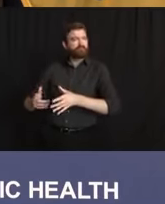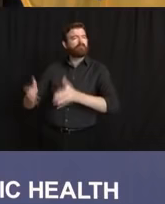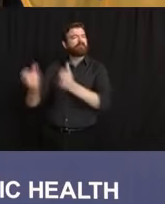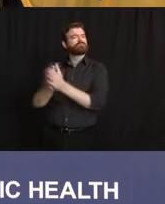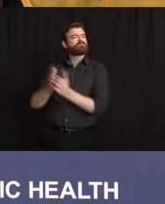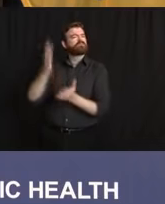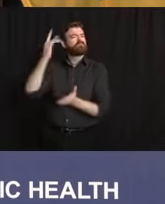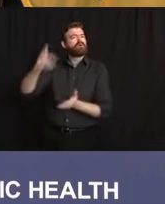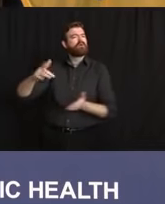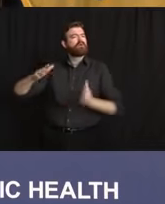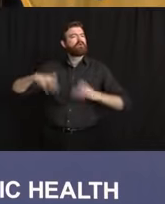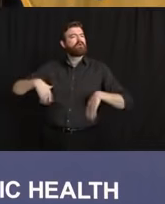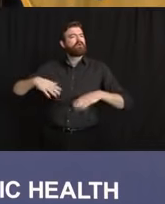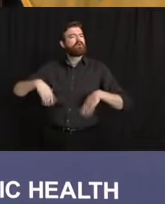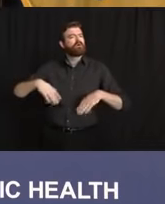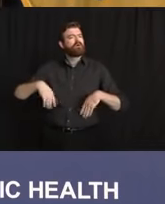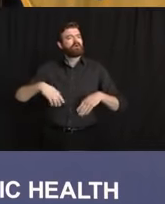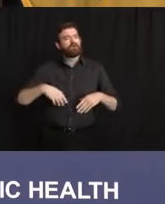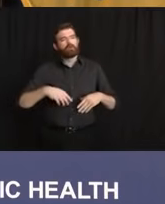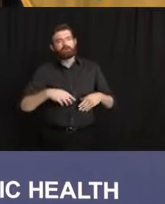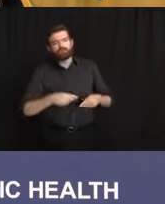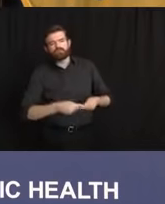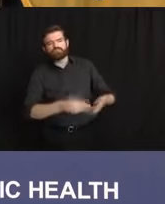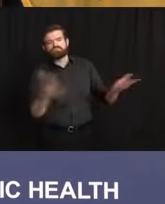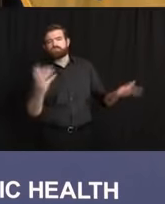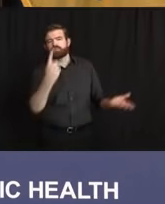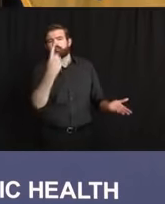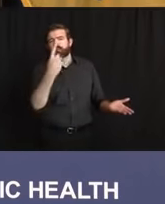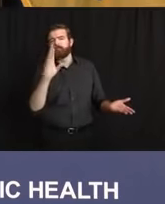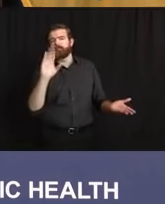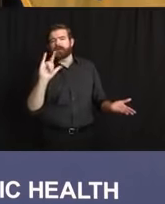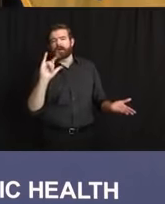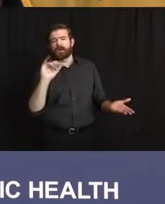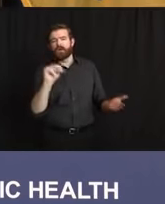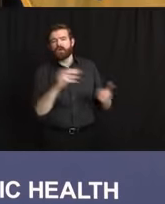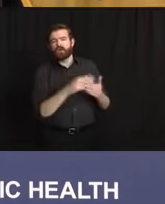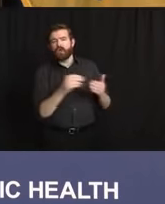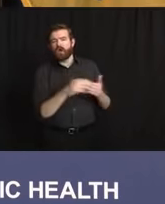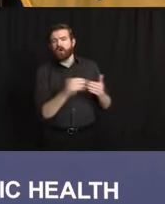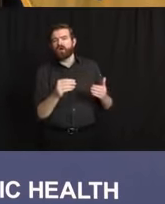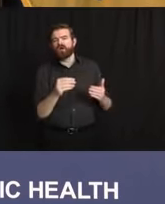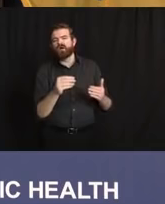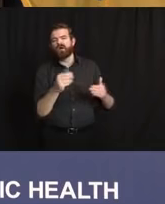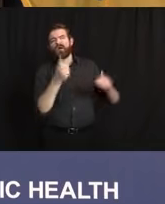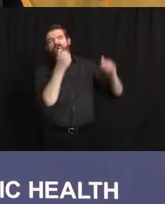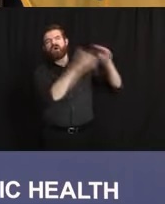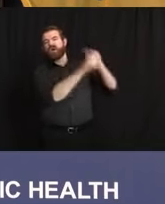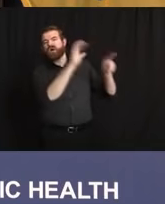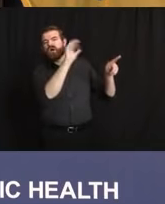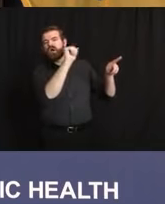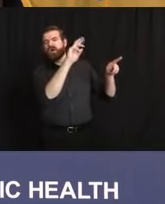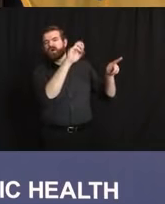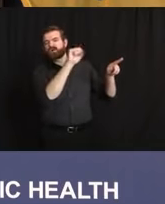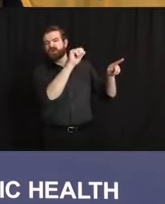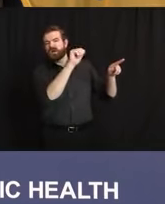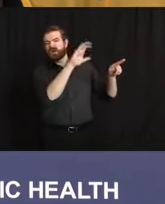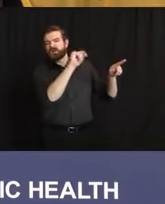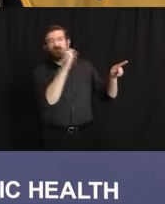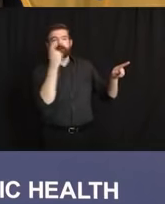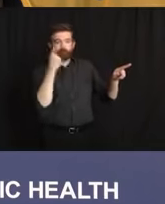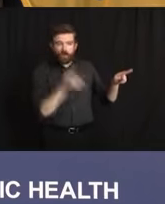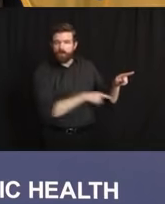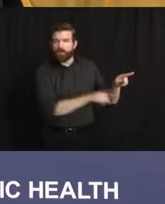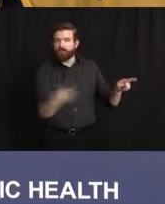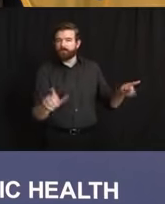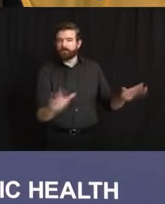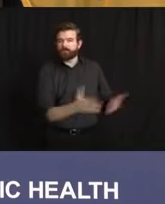Act funding, particularly to small businesses? Also, do you have any updates on the state of your borrowing plan? Have